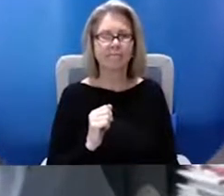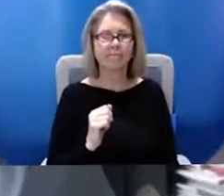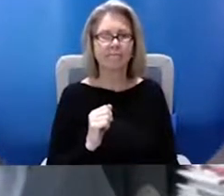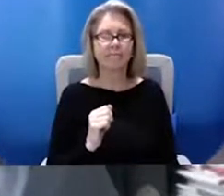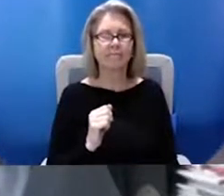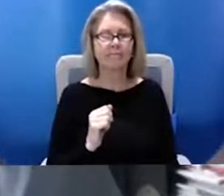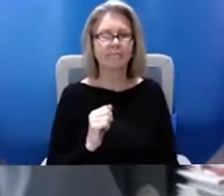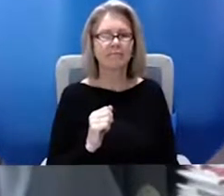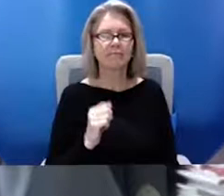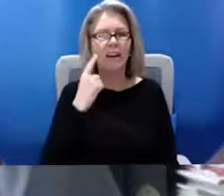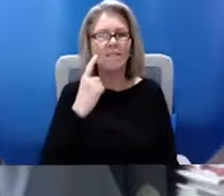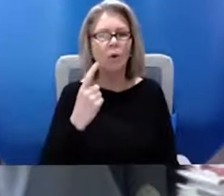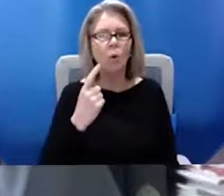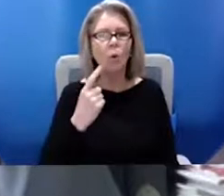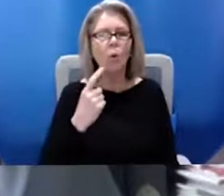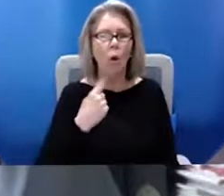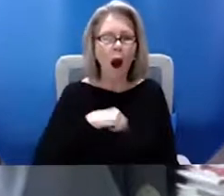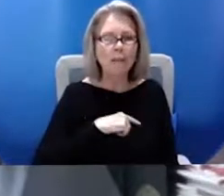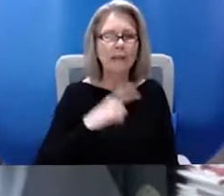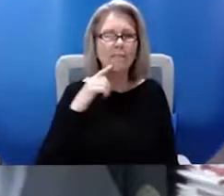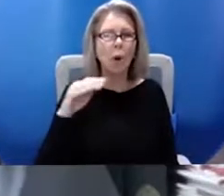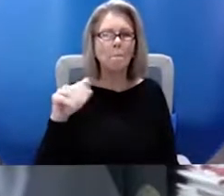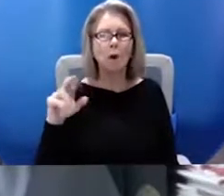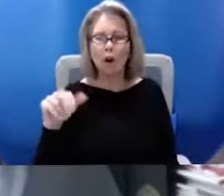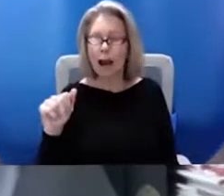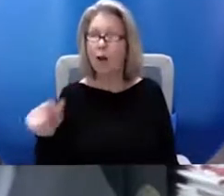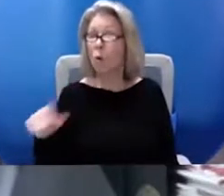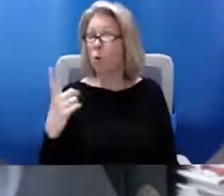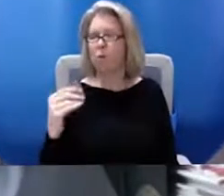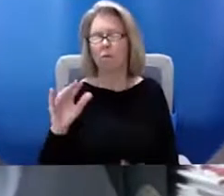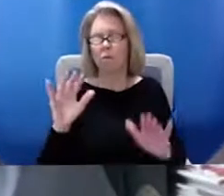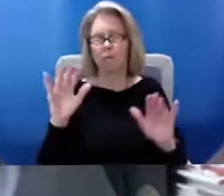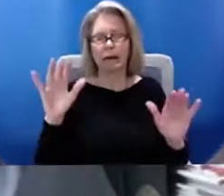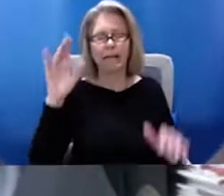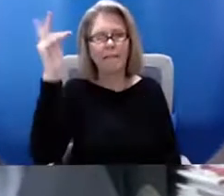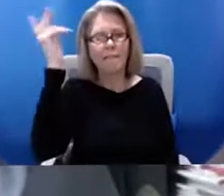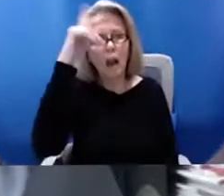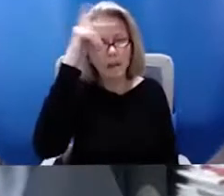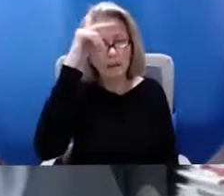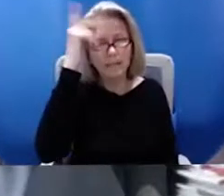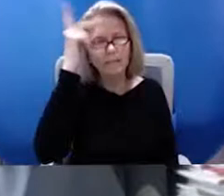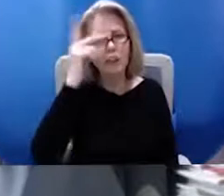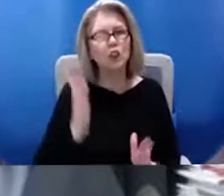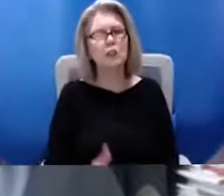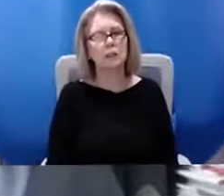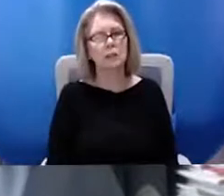us, Maria Lugones, one of the greatest decolonial philosophers,